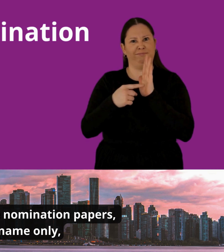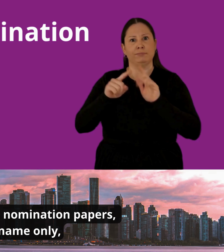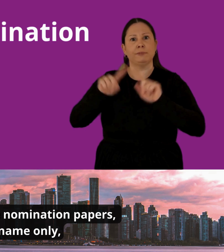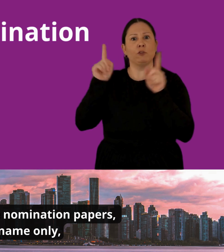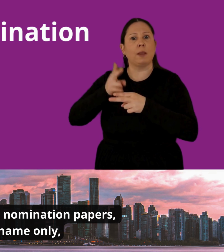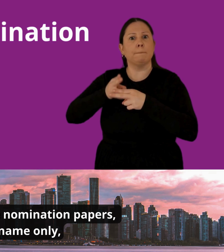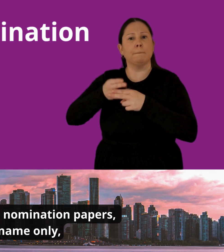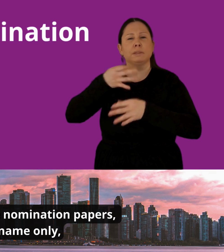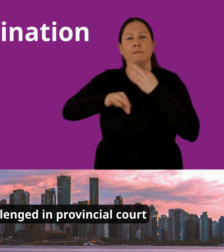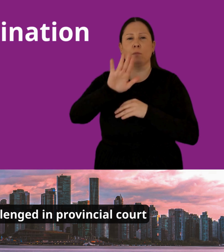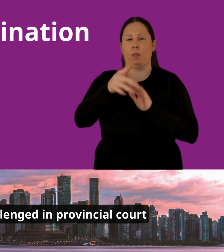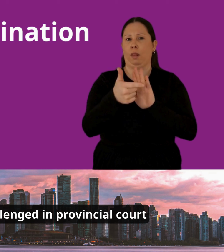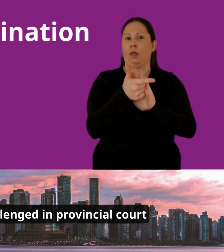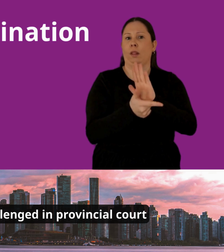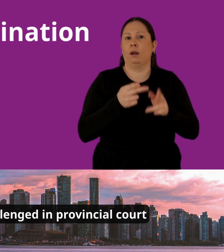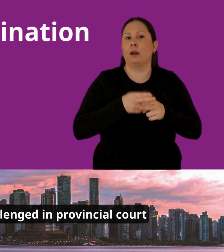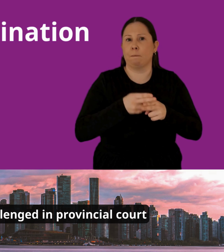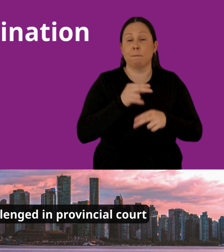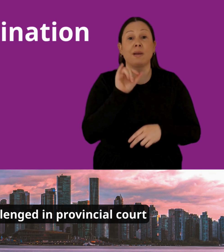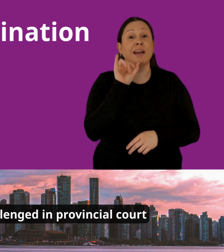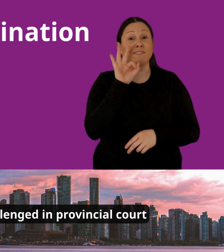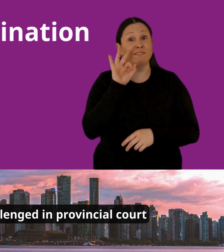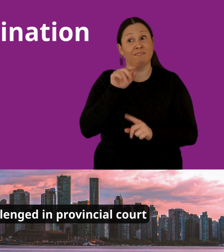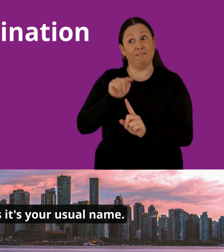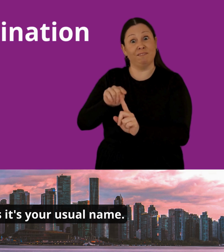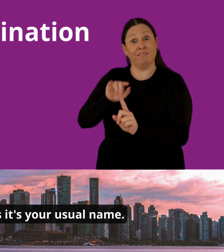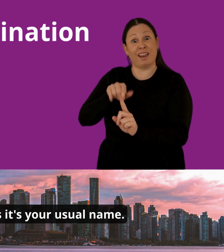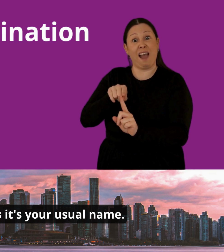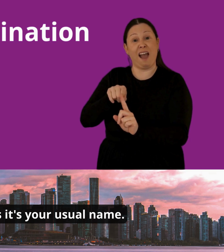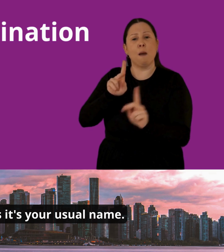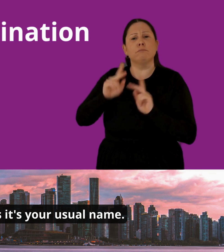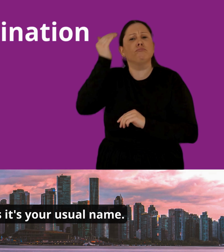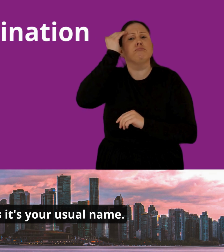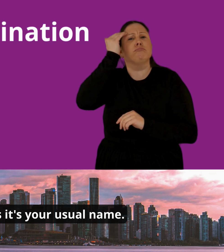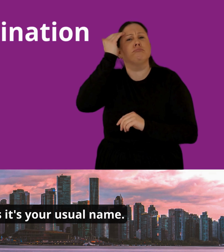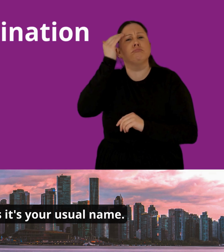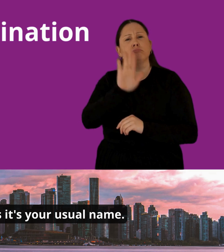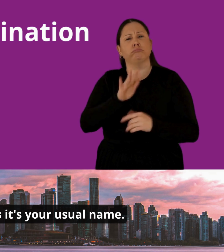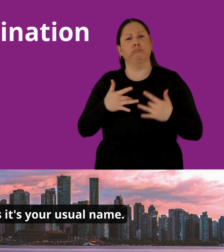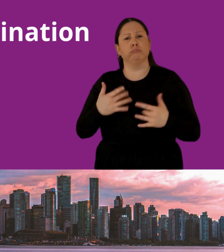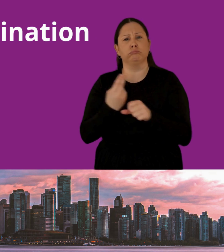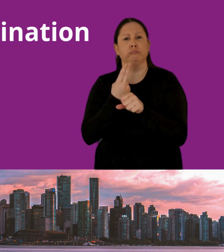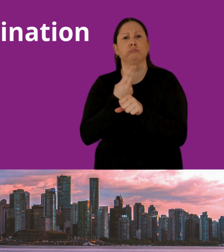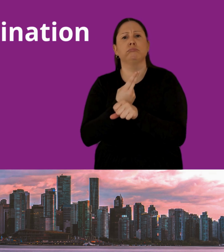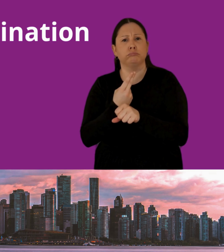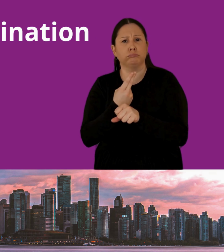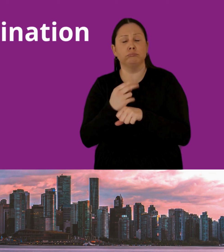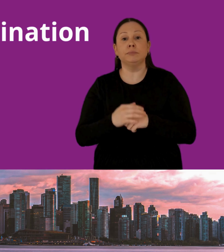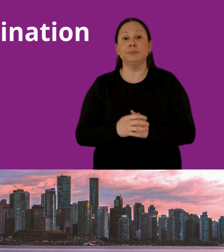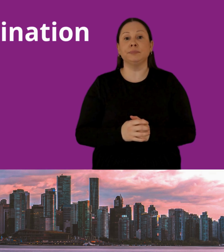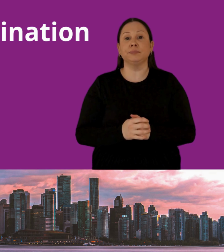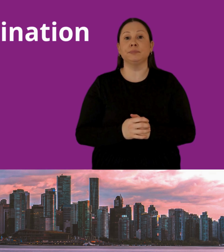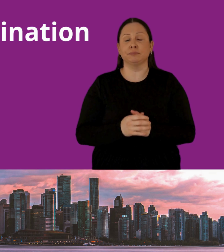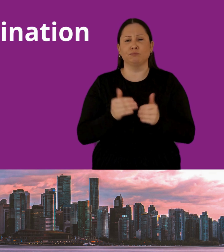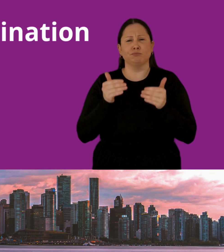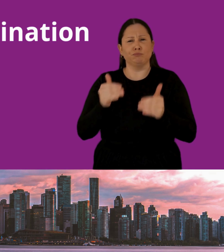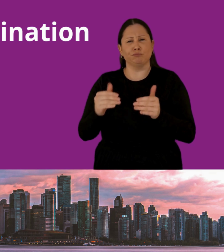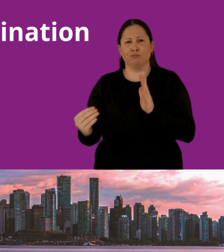papers, use one name only, and know it can be challenged in provincial court if someone disputes it's your usual name.